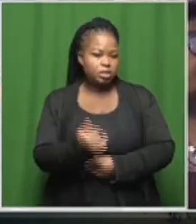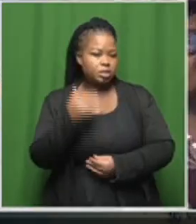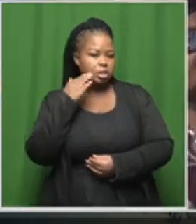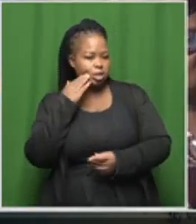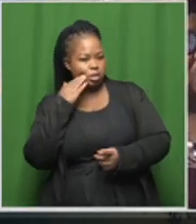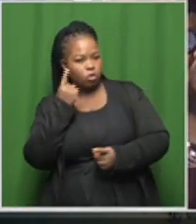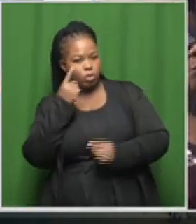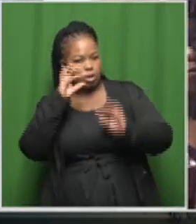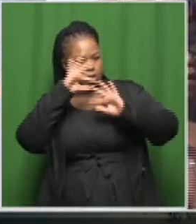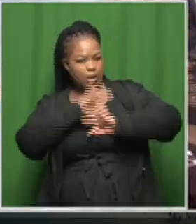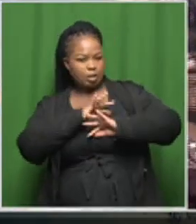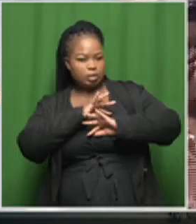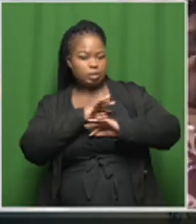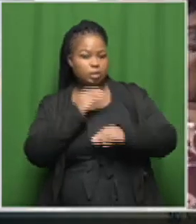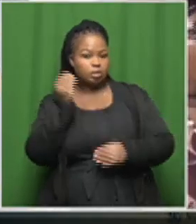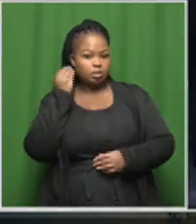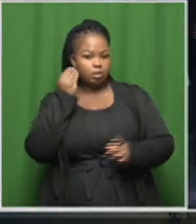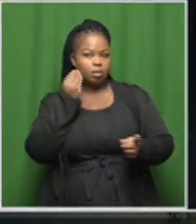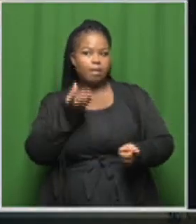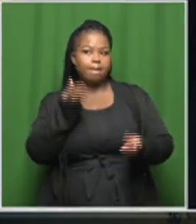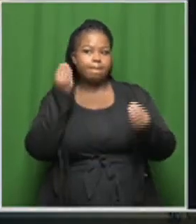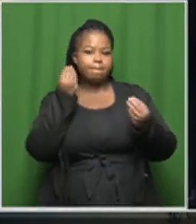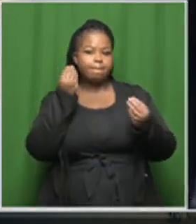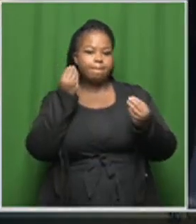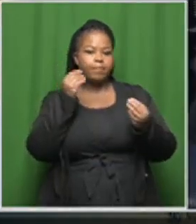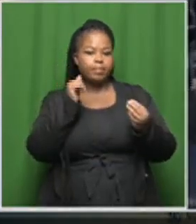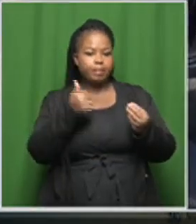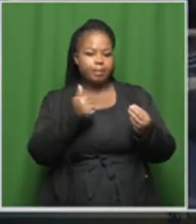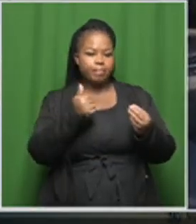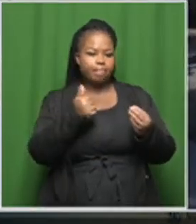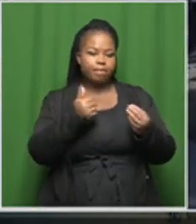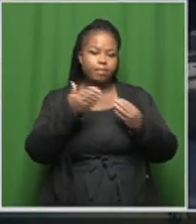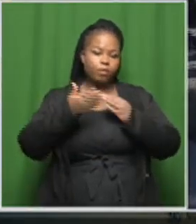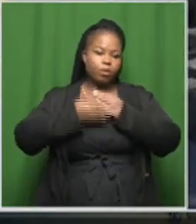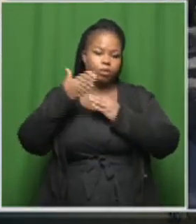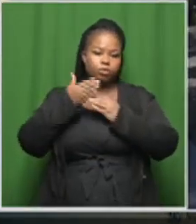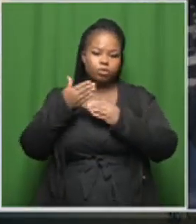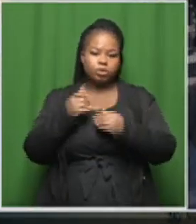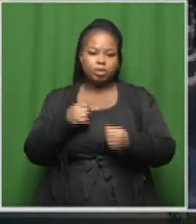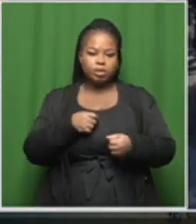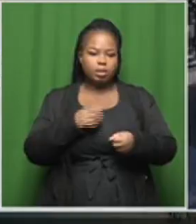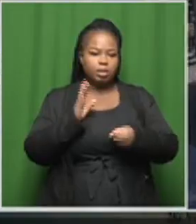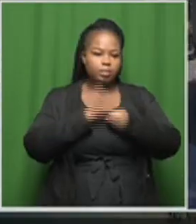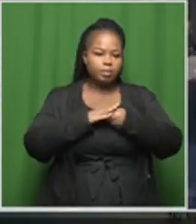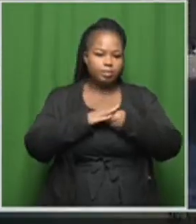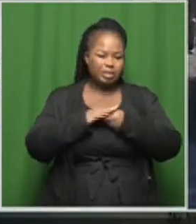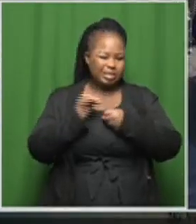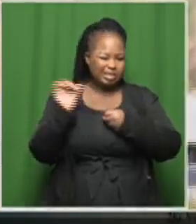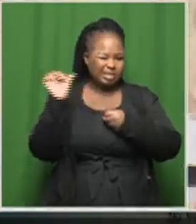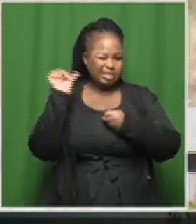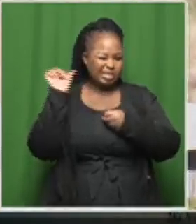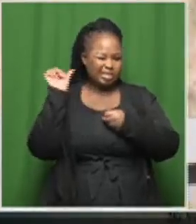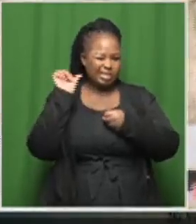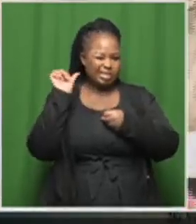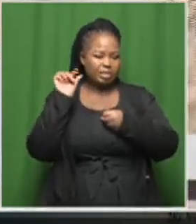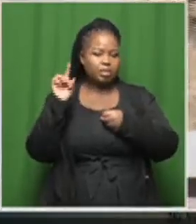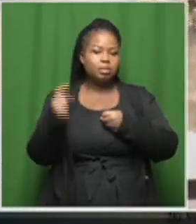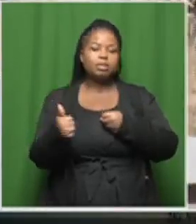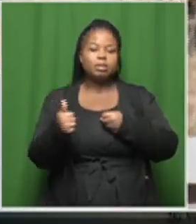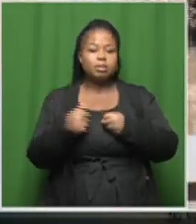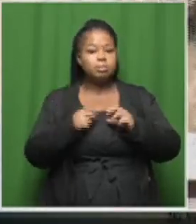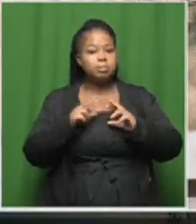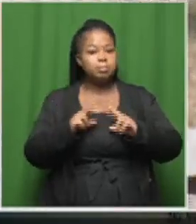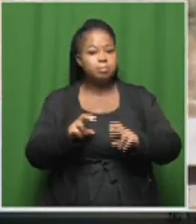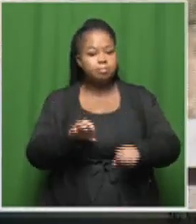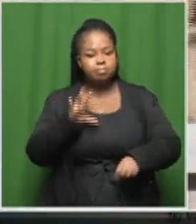one night that the hall was bugged was when they switched the mics on it and made a screeching sound. So when they